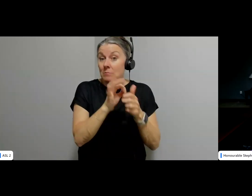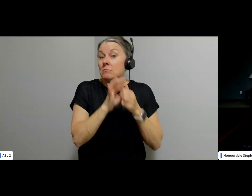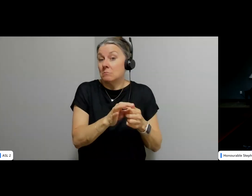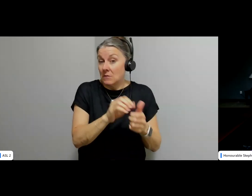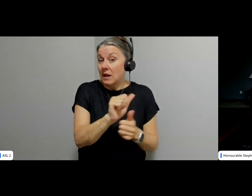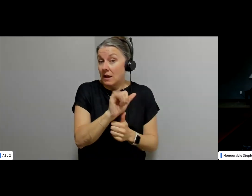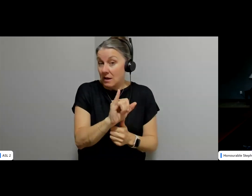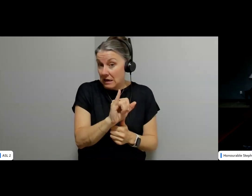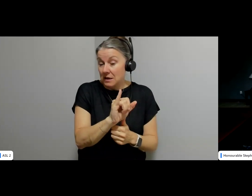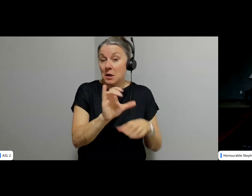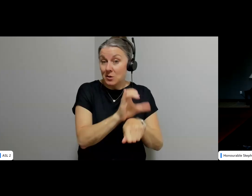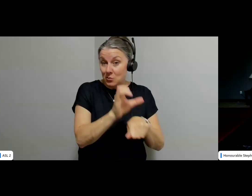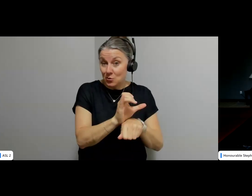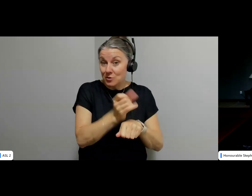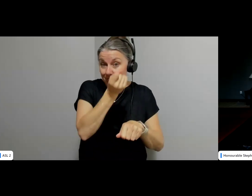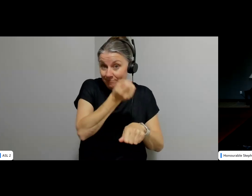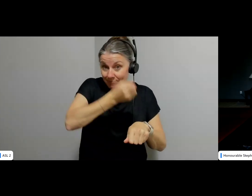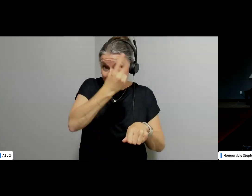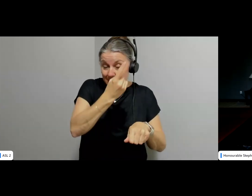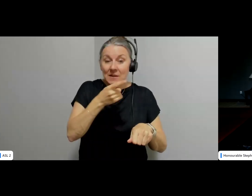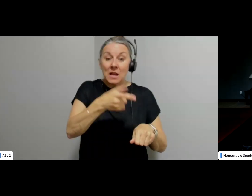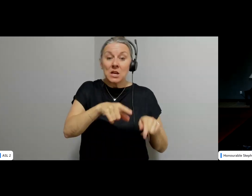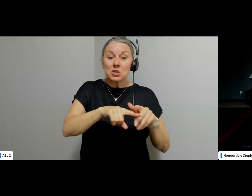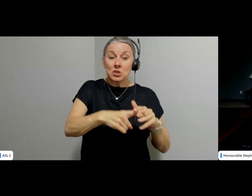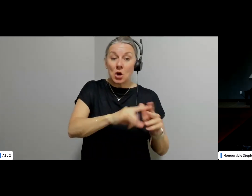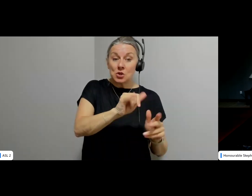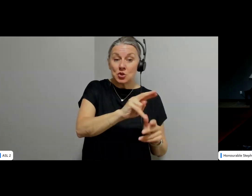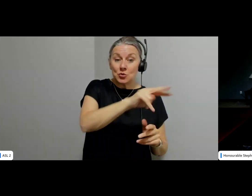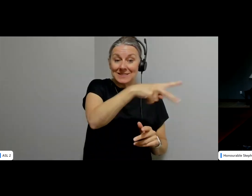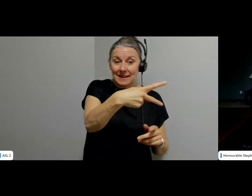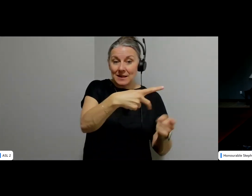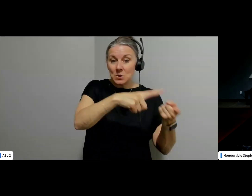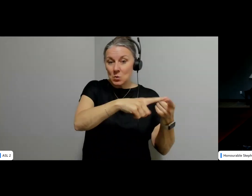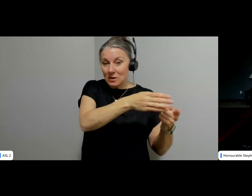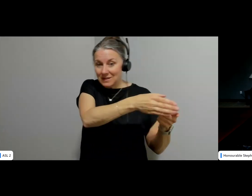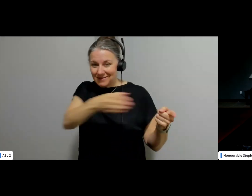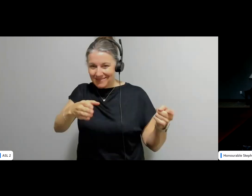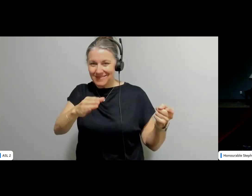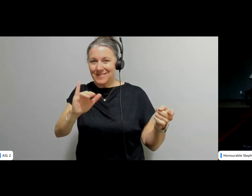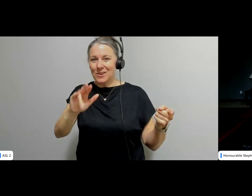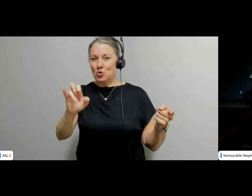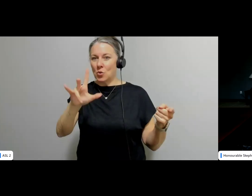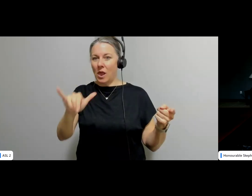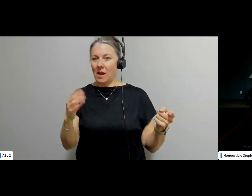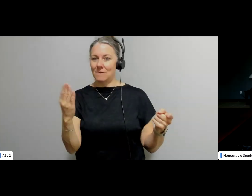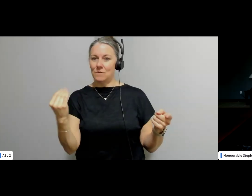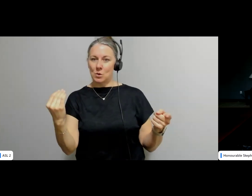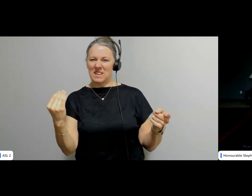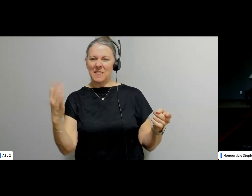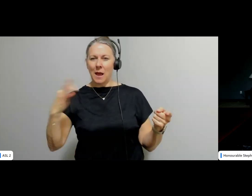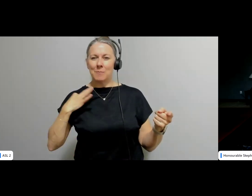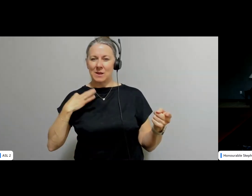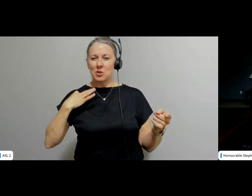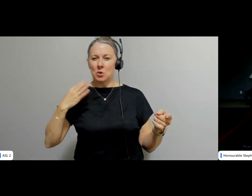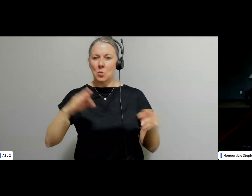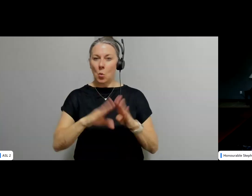applications are open. They open June 2nd, and they're open until July 14th. And this year, I made quite a